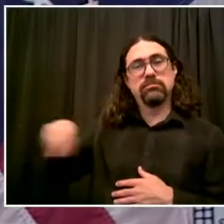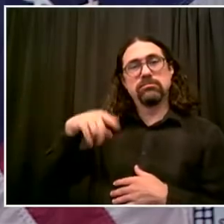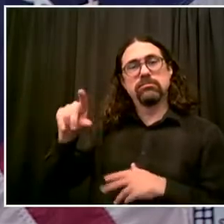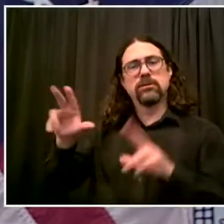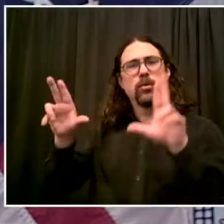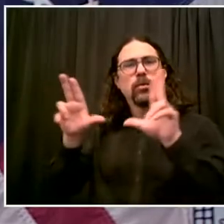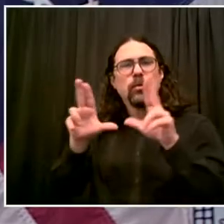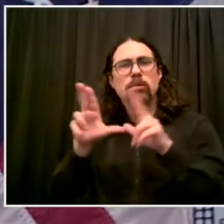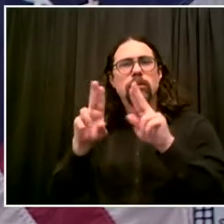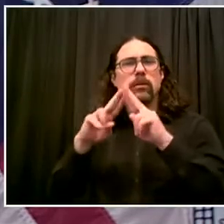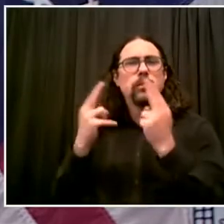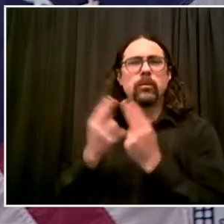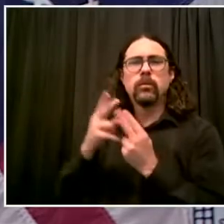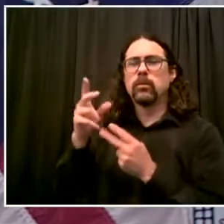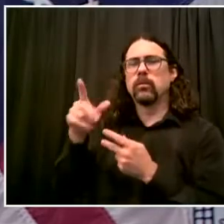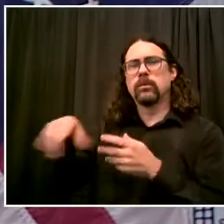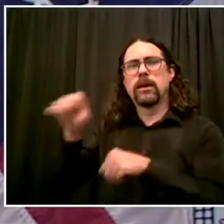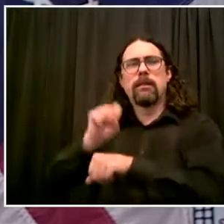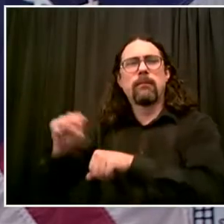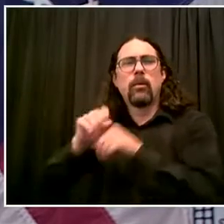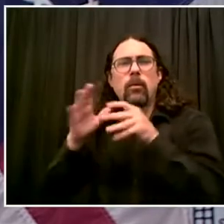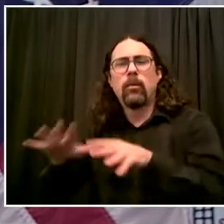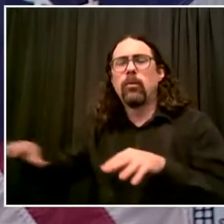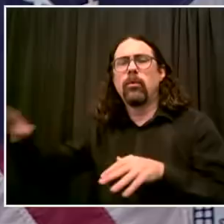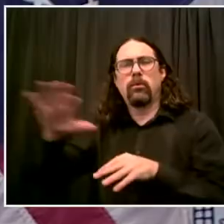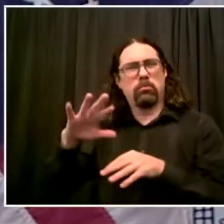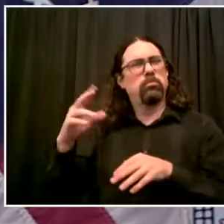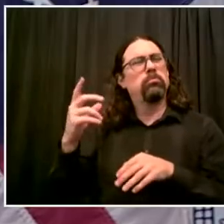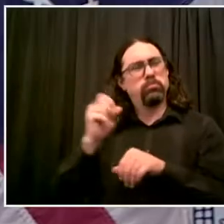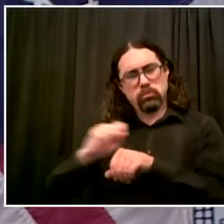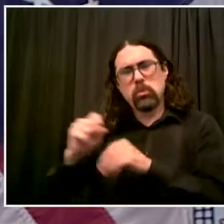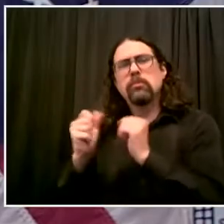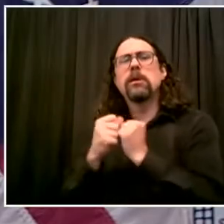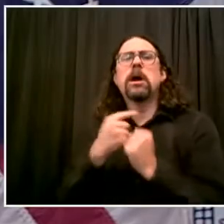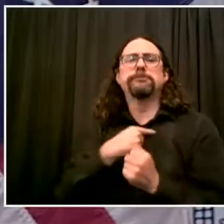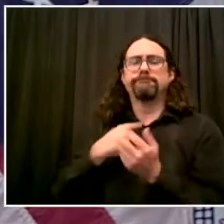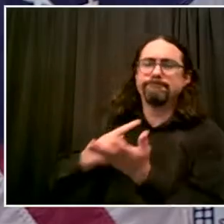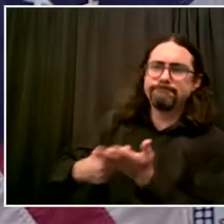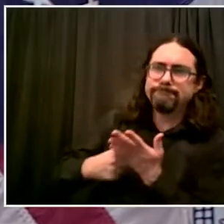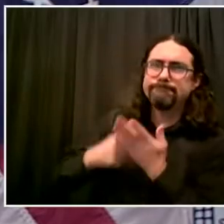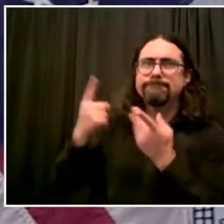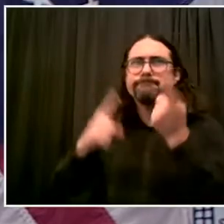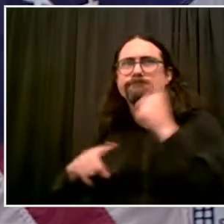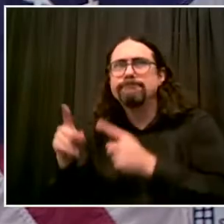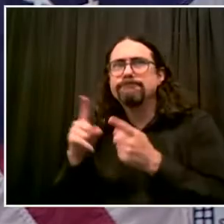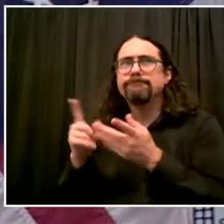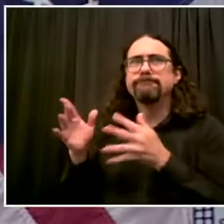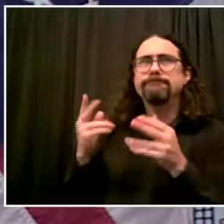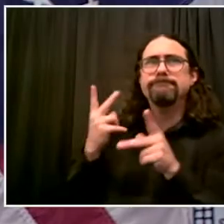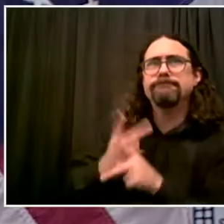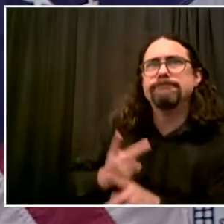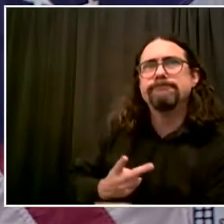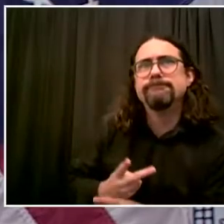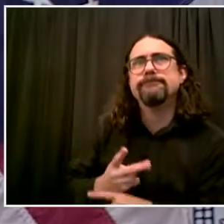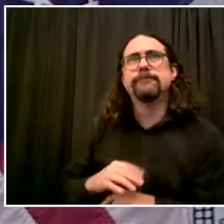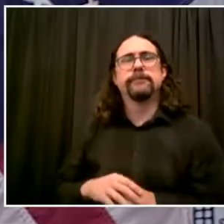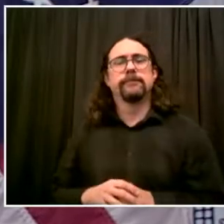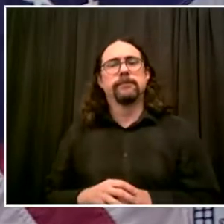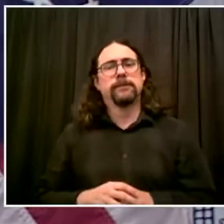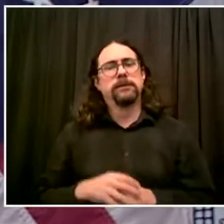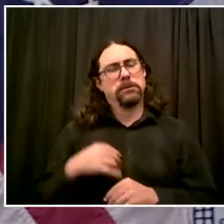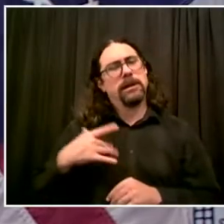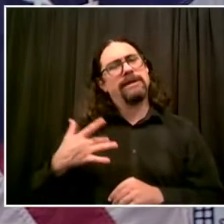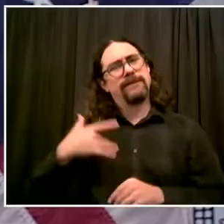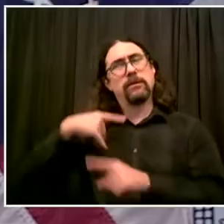process. We are hopeful we can keep finding solutions. But if we can't, by the time we have to vote this budget by